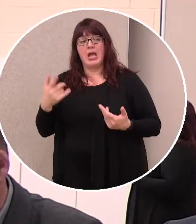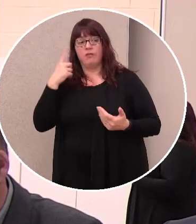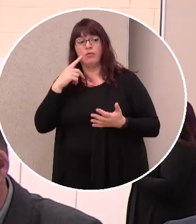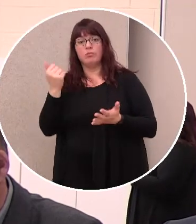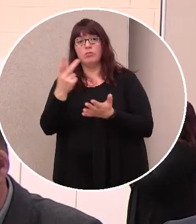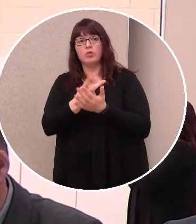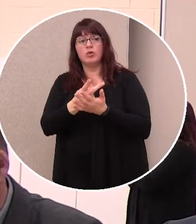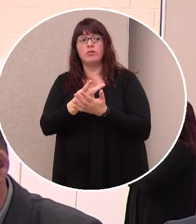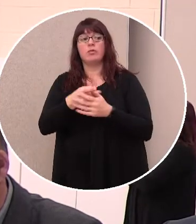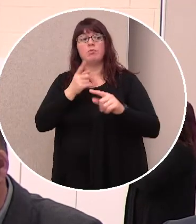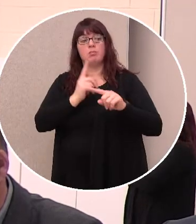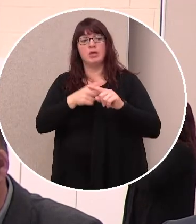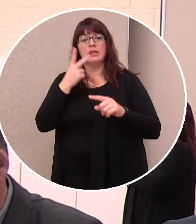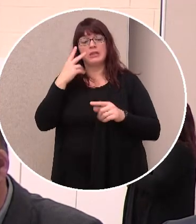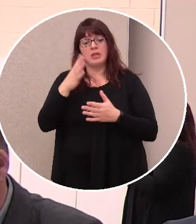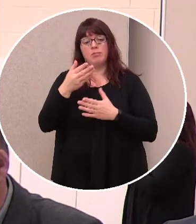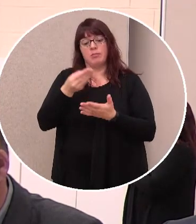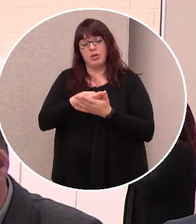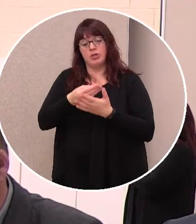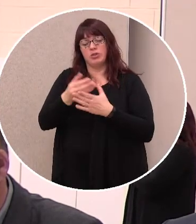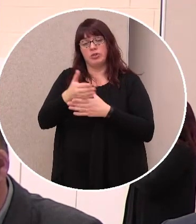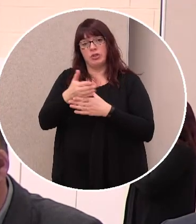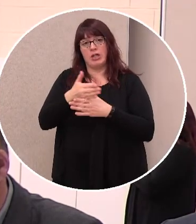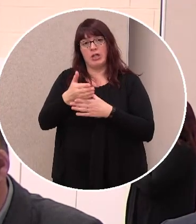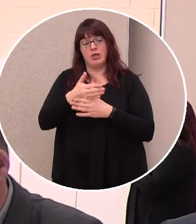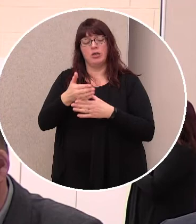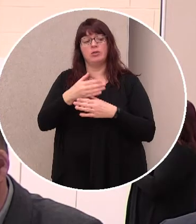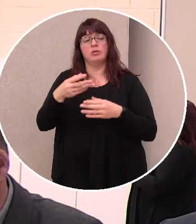shared services review. Terry, do you have anything to add